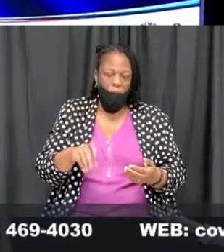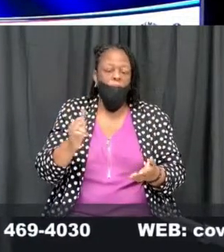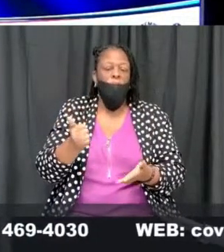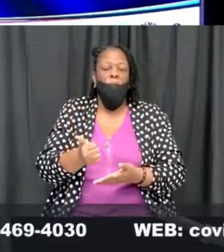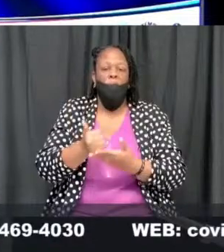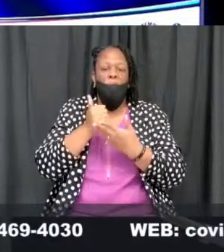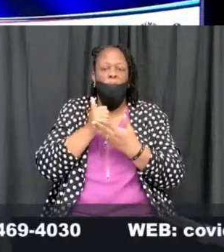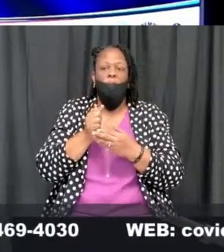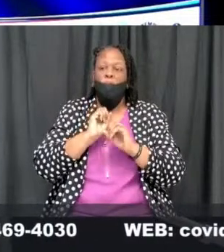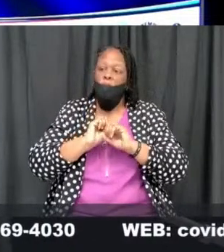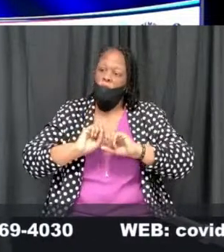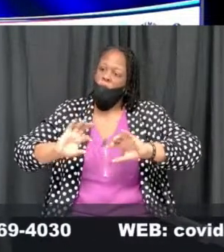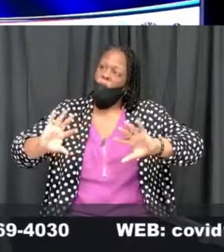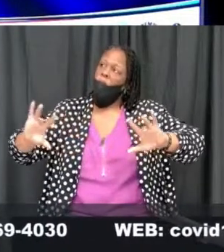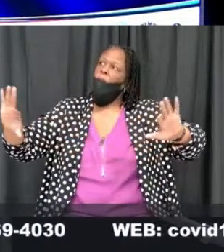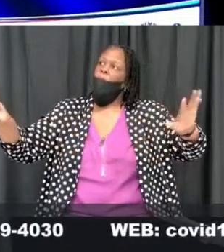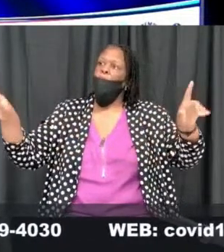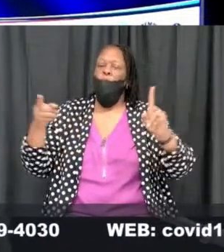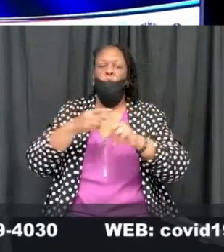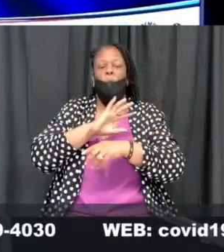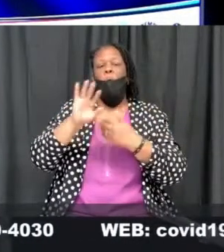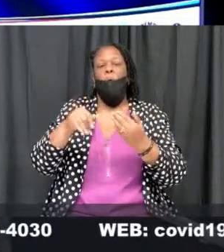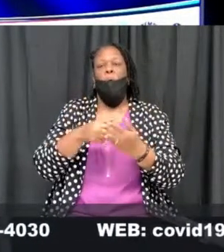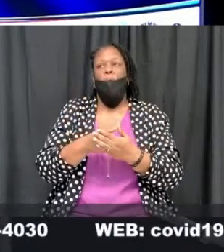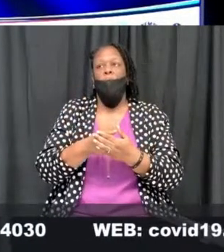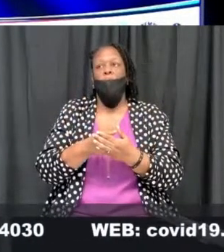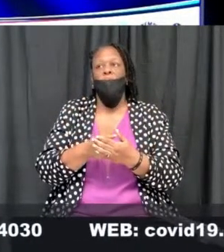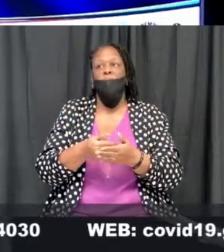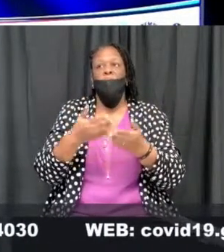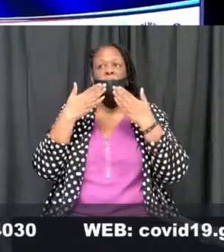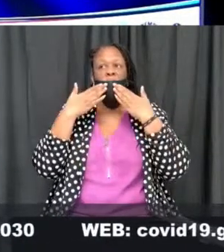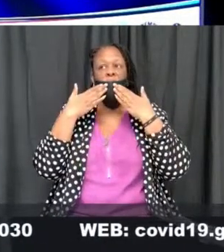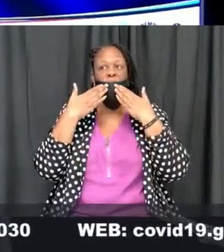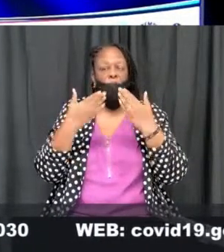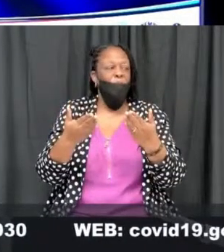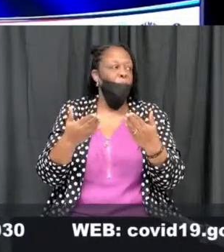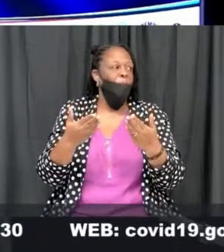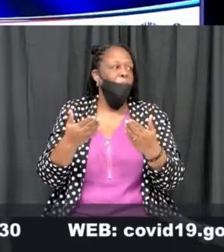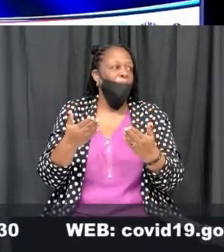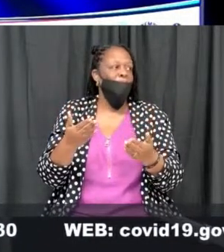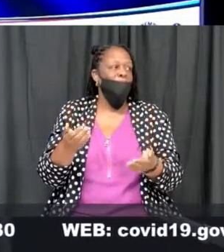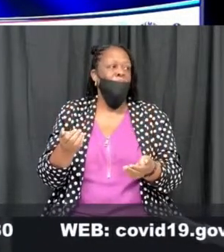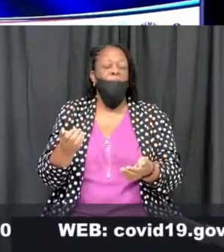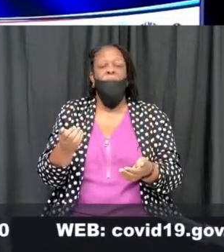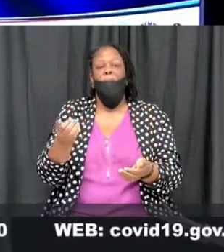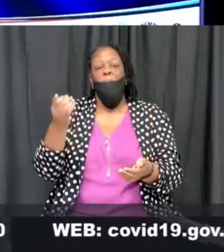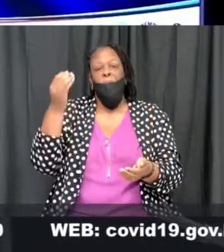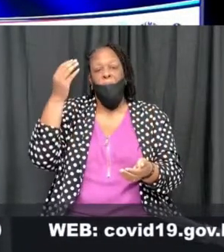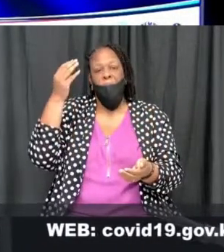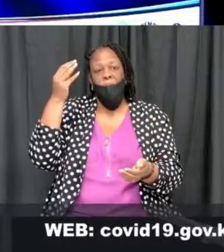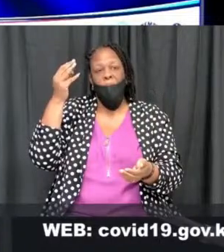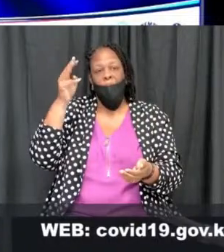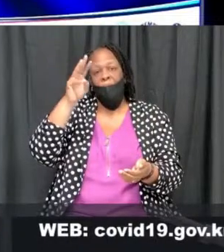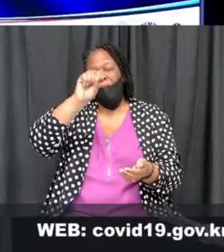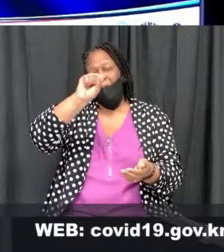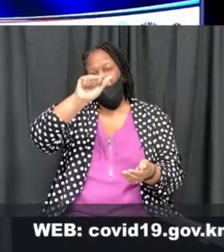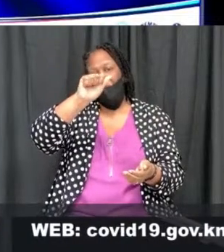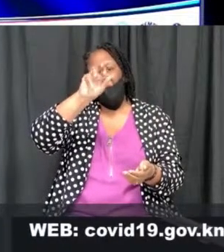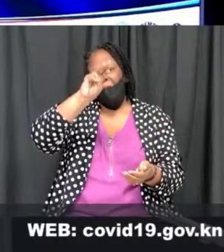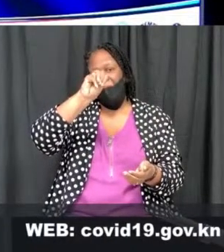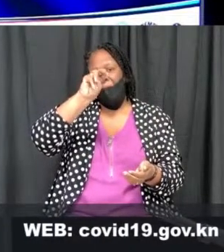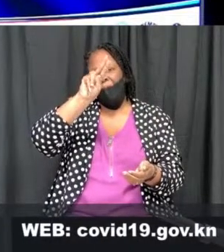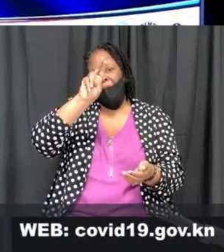is extremely important. We thank Mr. Abdia Samuel, who of course is wearing two hats. He is the National